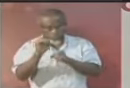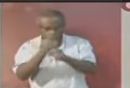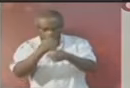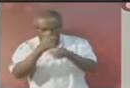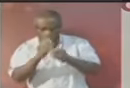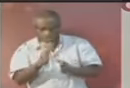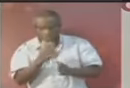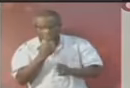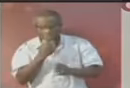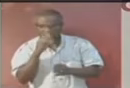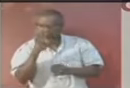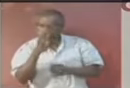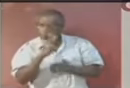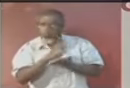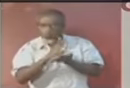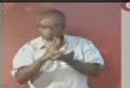weeks.